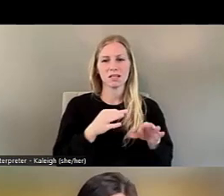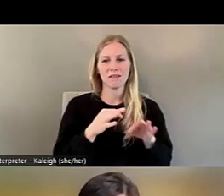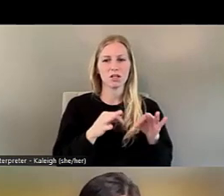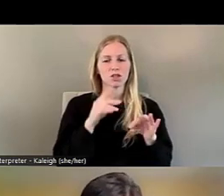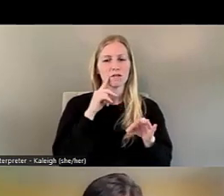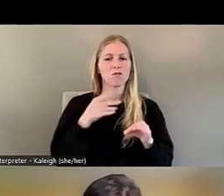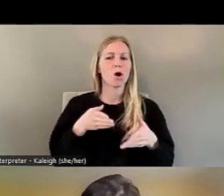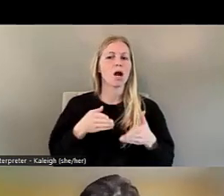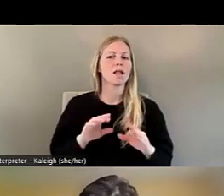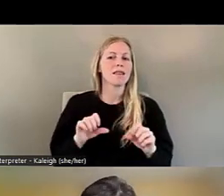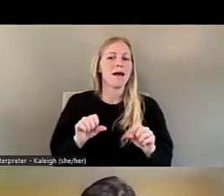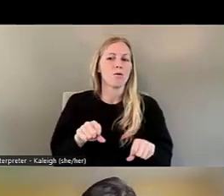allowable use of timeout.